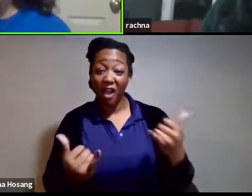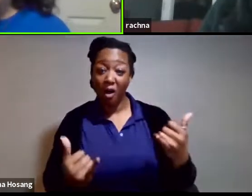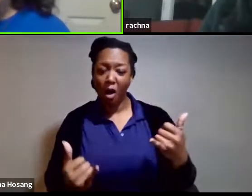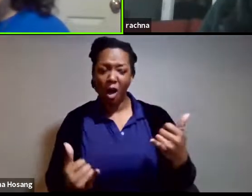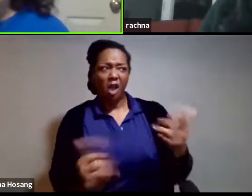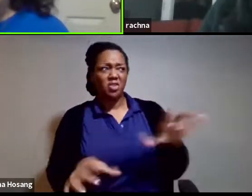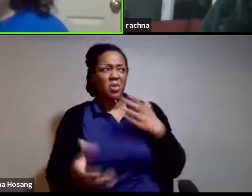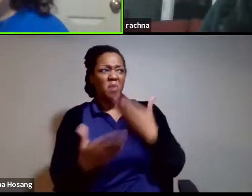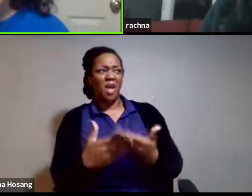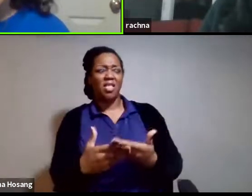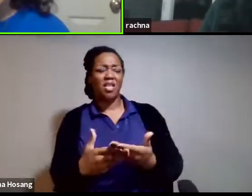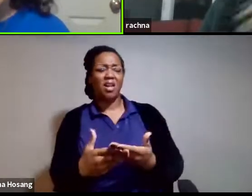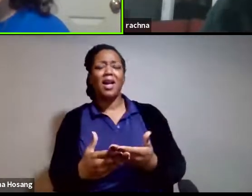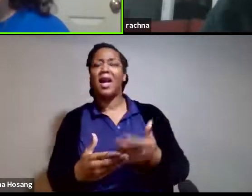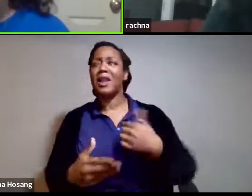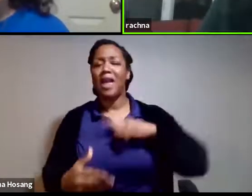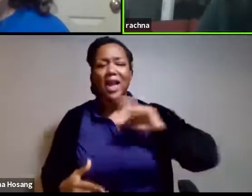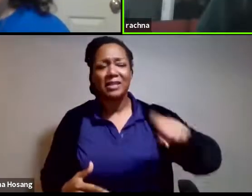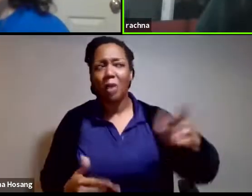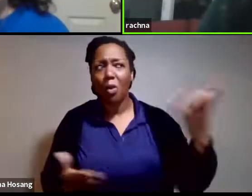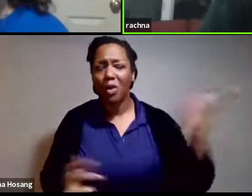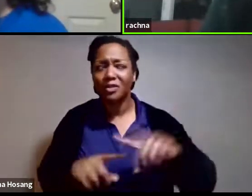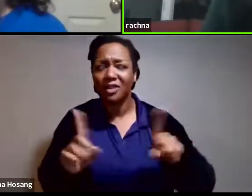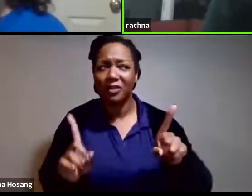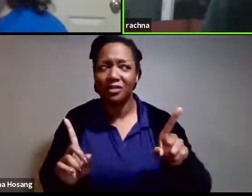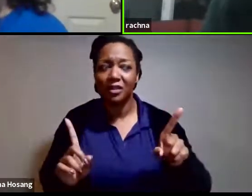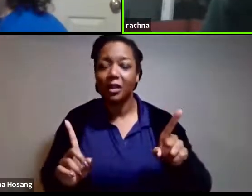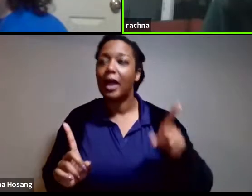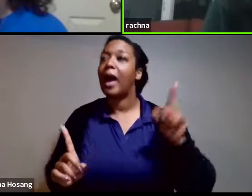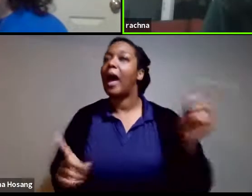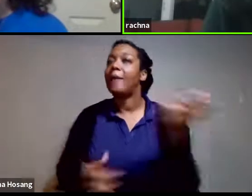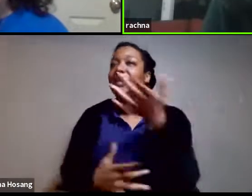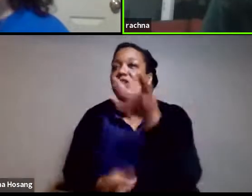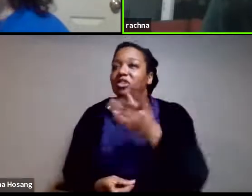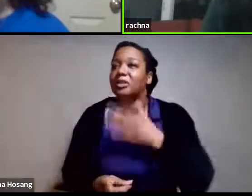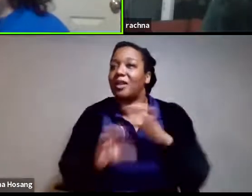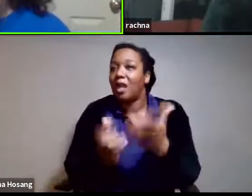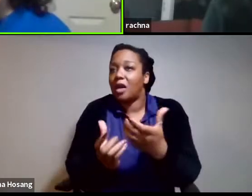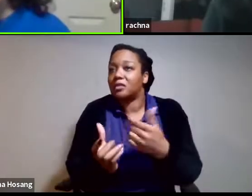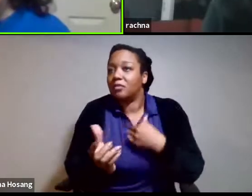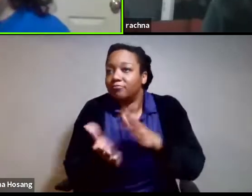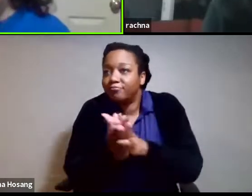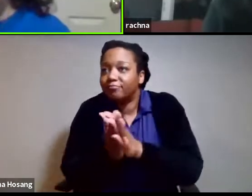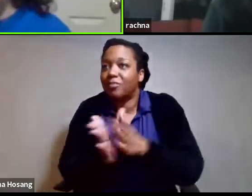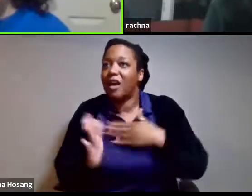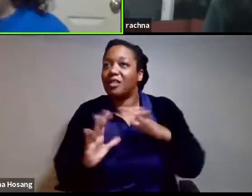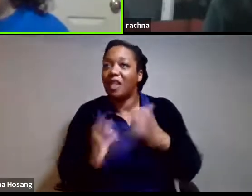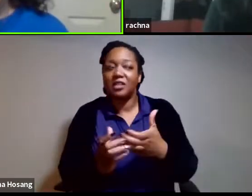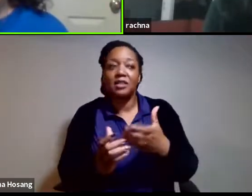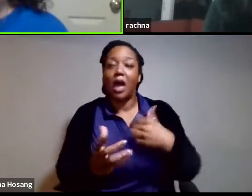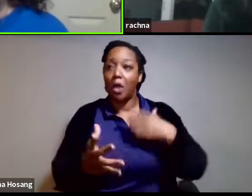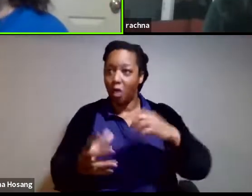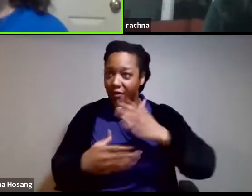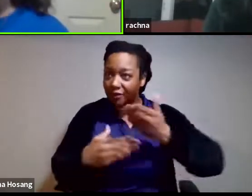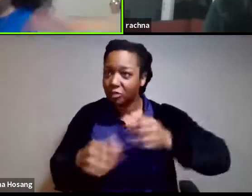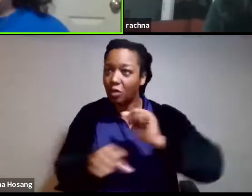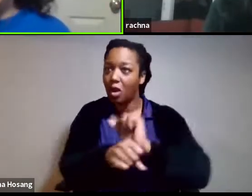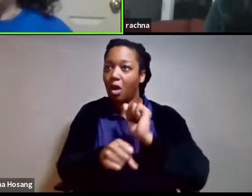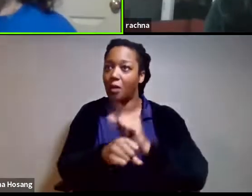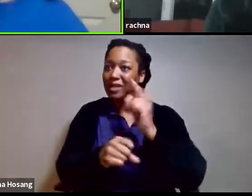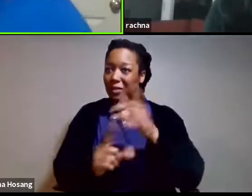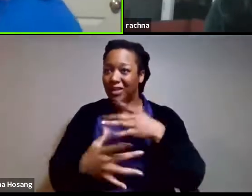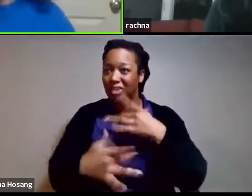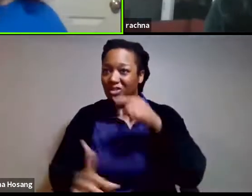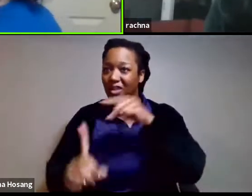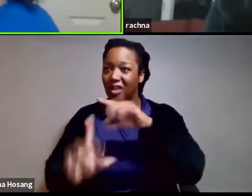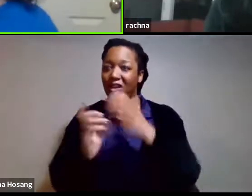I'm interested in my classes. Yes. And I'm really motivated to get the work done because I'm interested in it. And that relates back